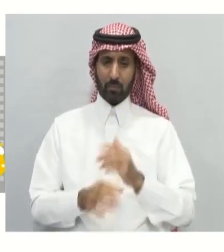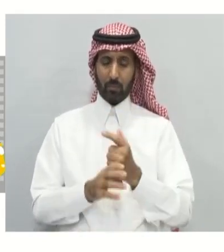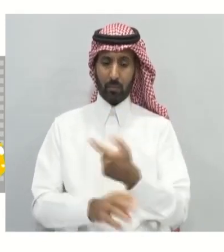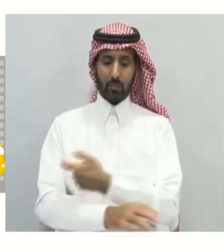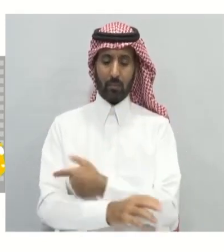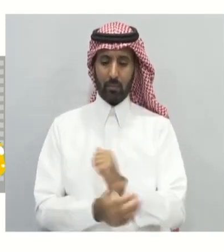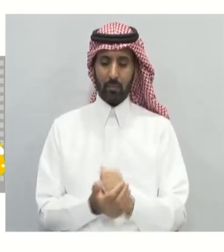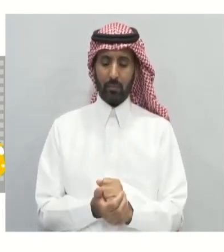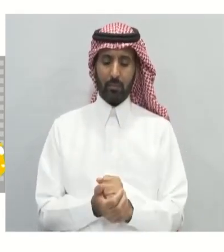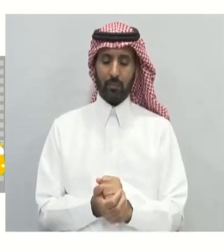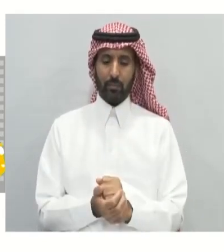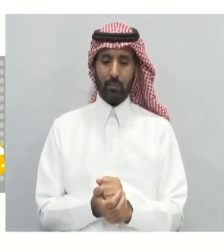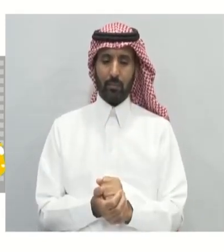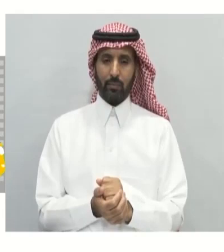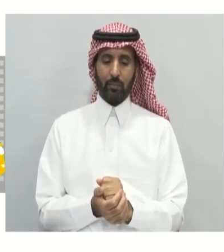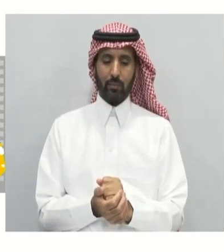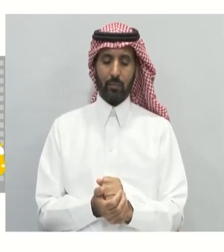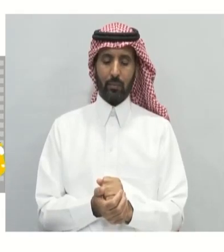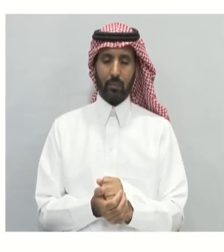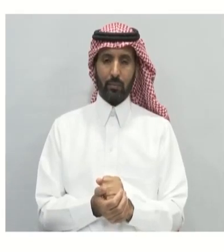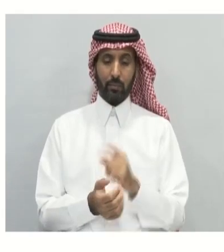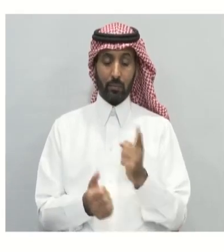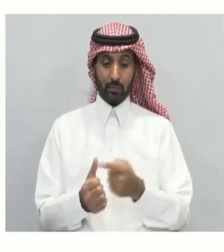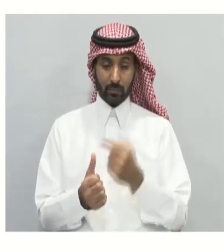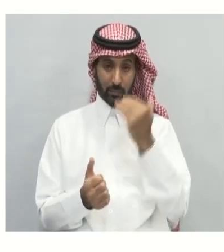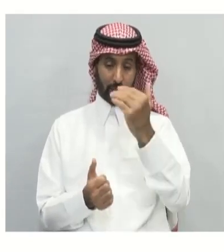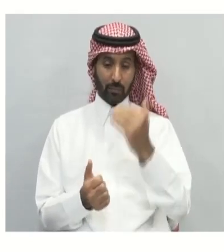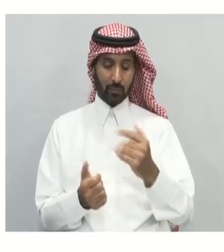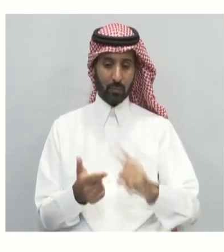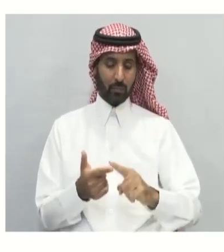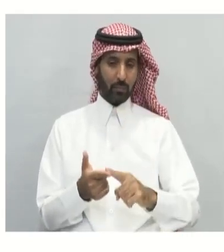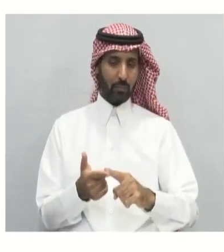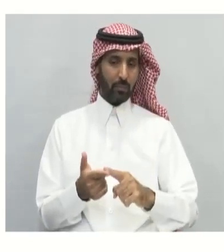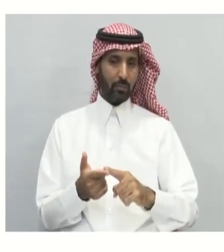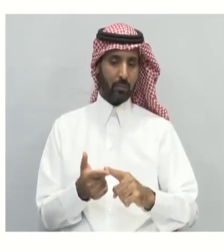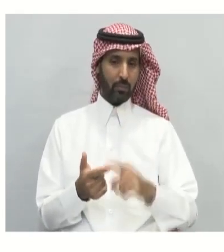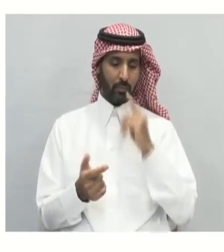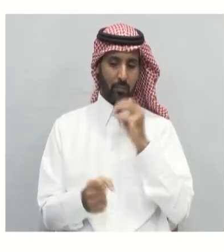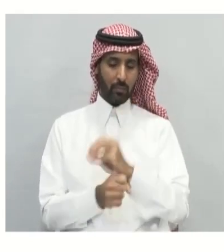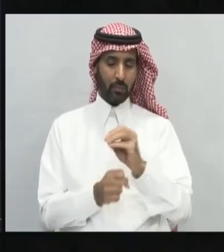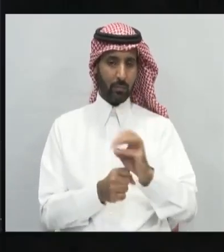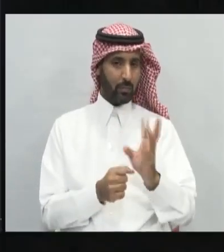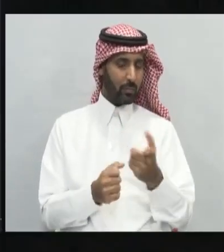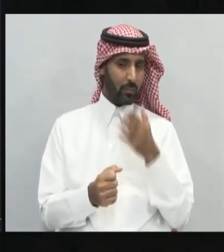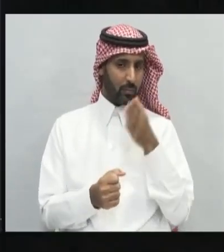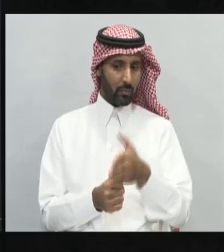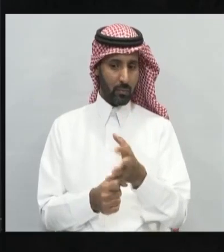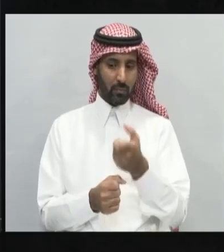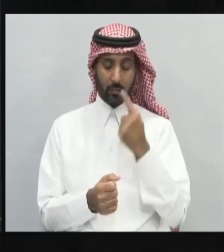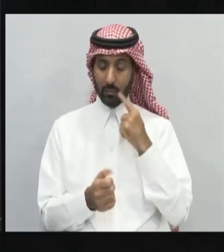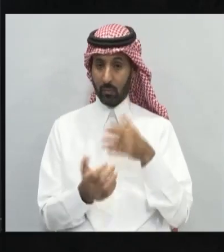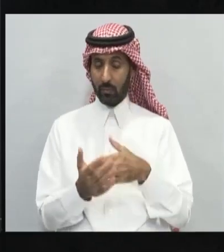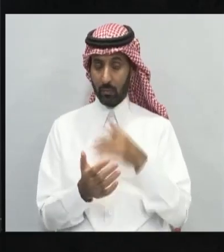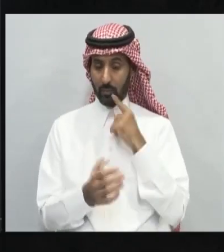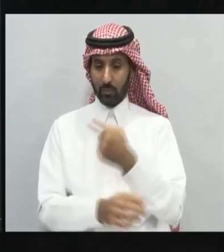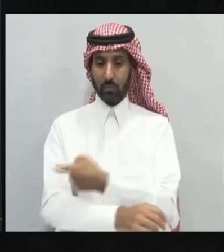one of these. And one of the things, the second part, is to give them directions how to get to the